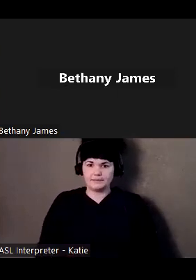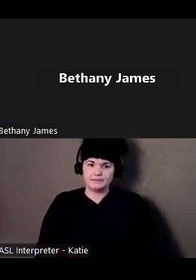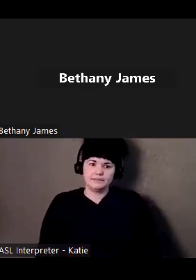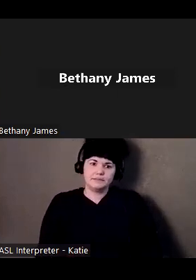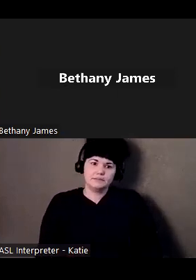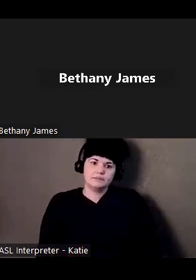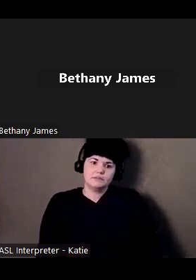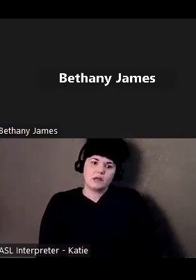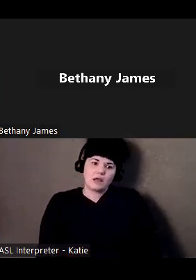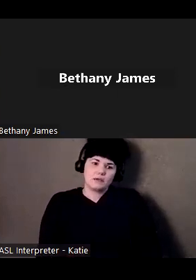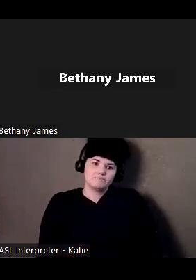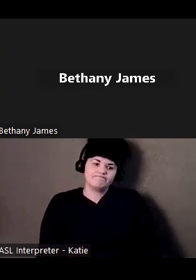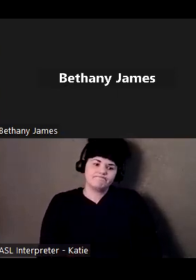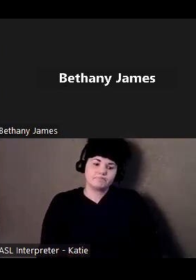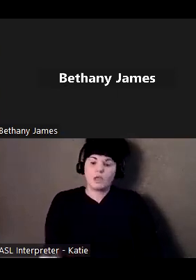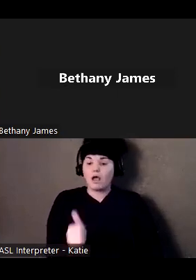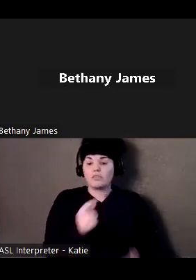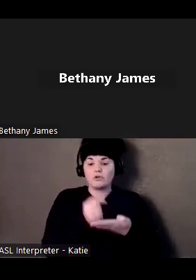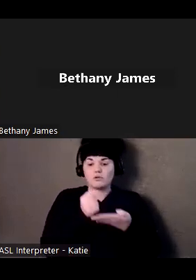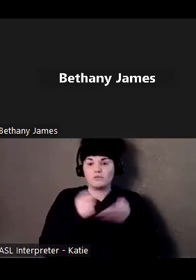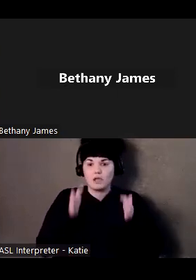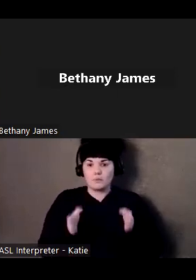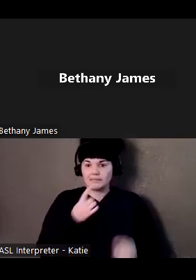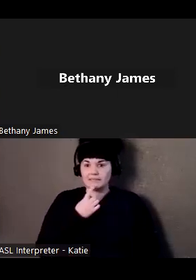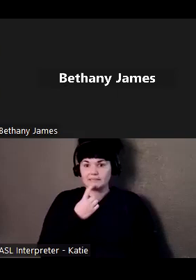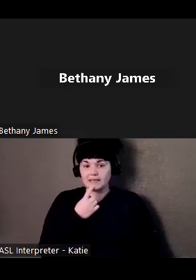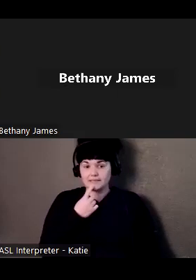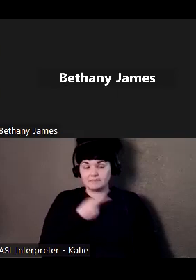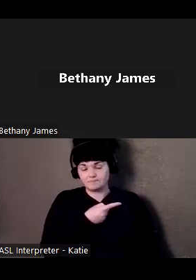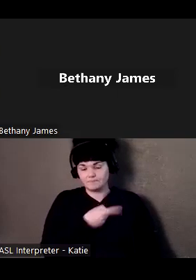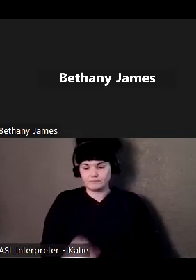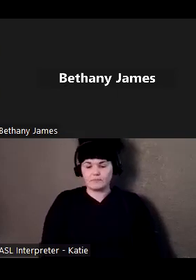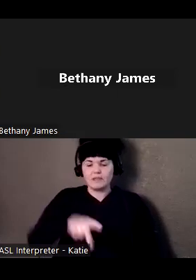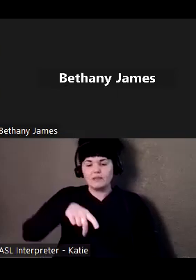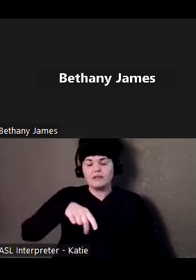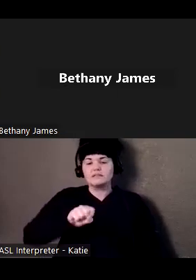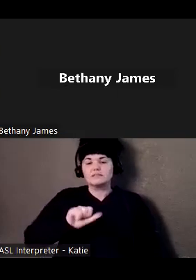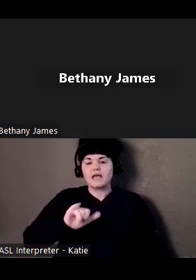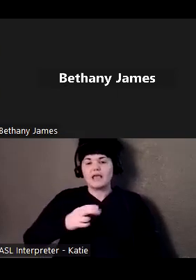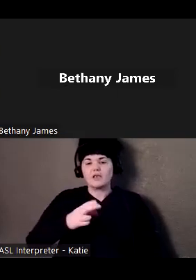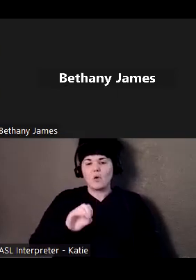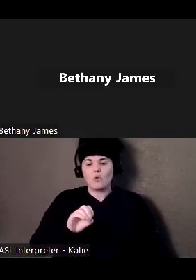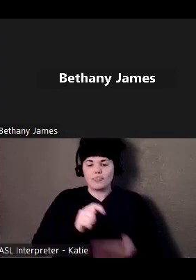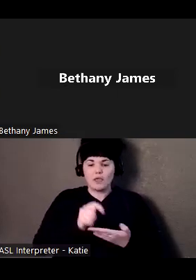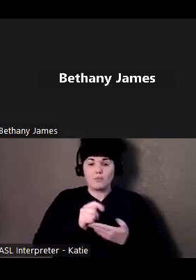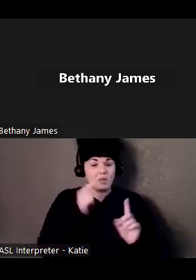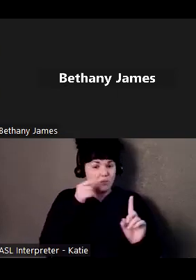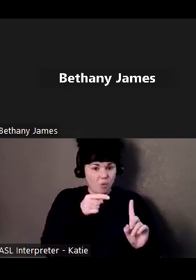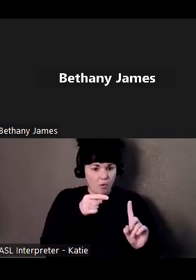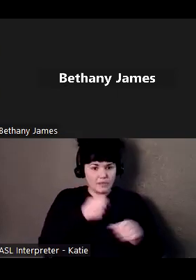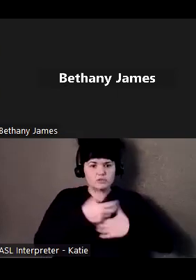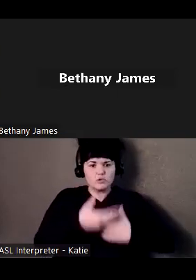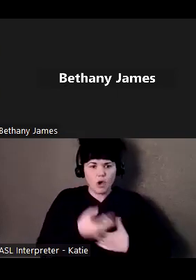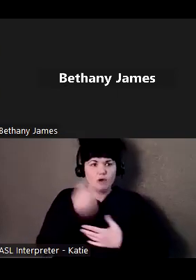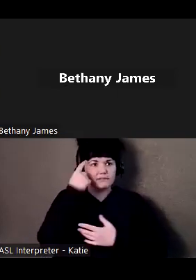Another therapist says this: the purpose of psychotherapy is to bring about psychological change, not to